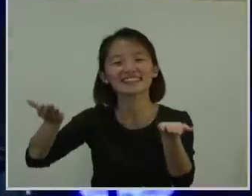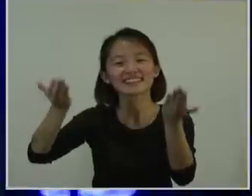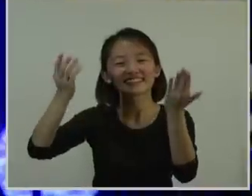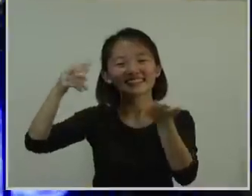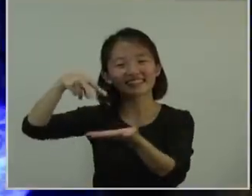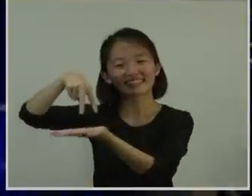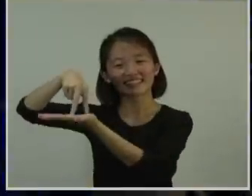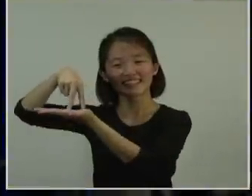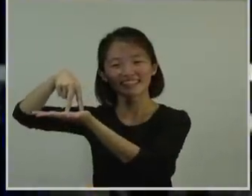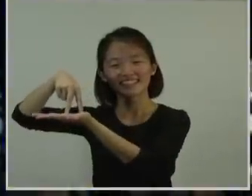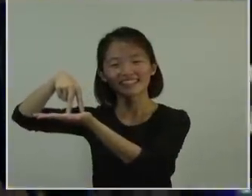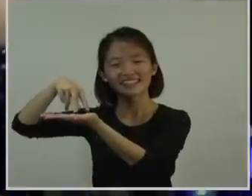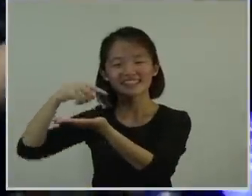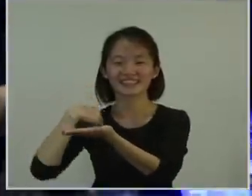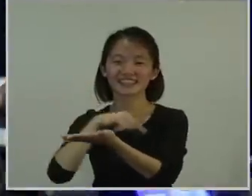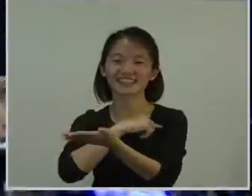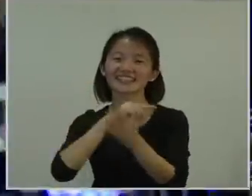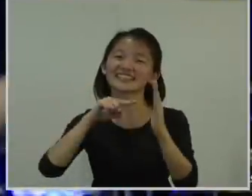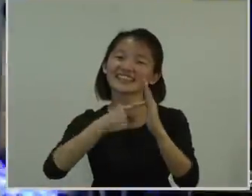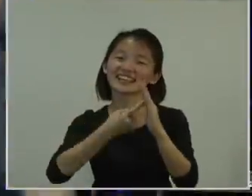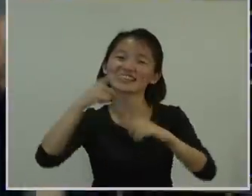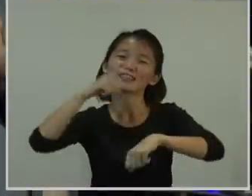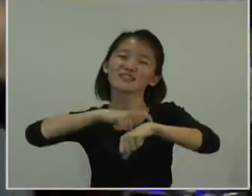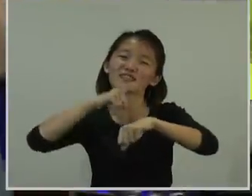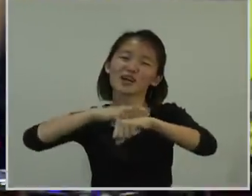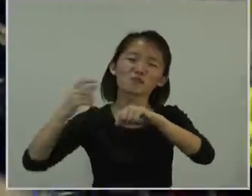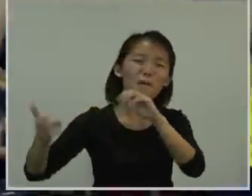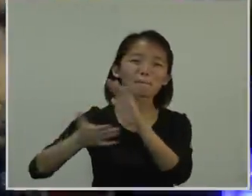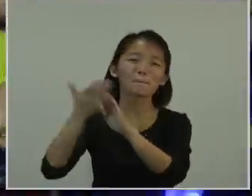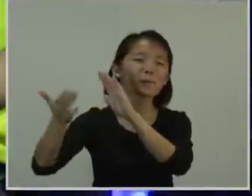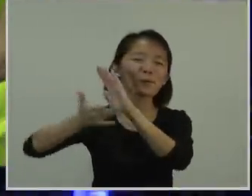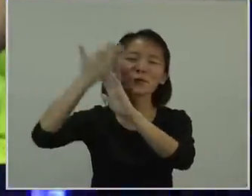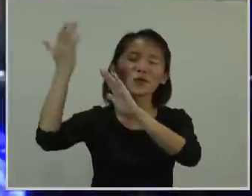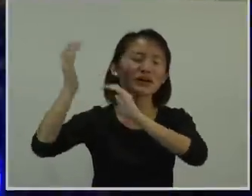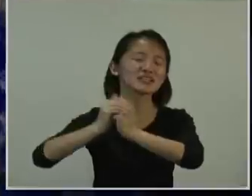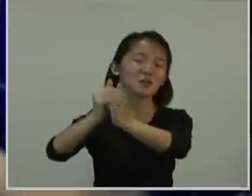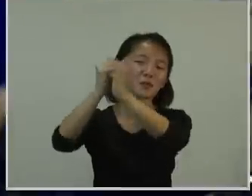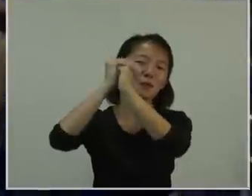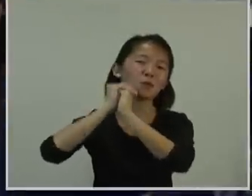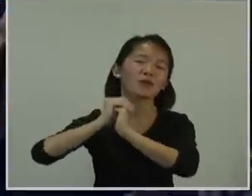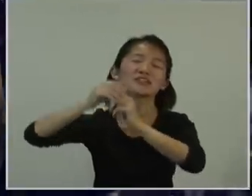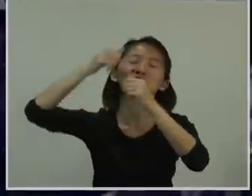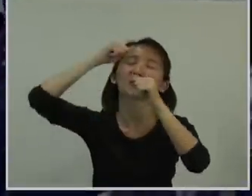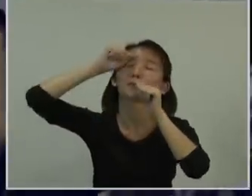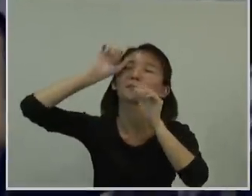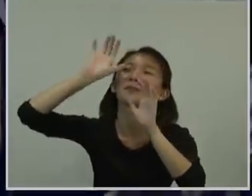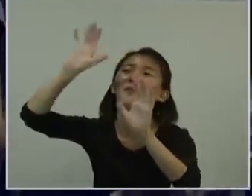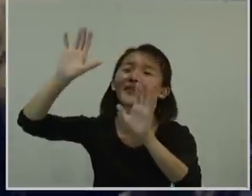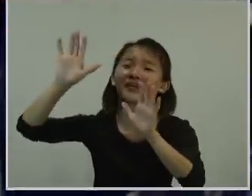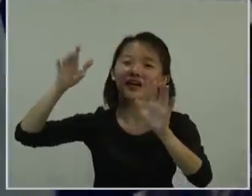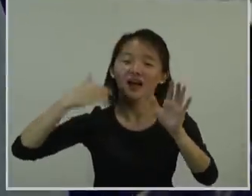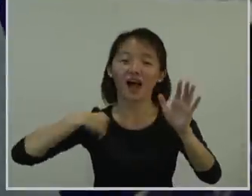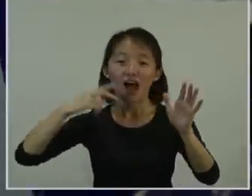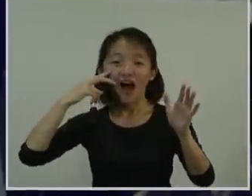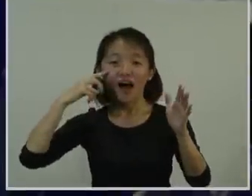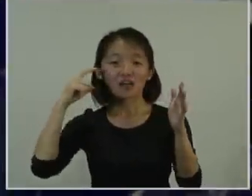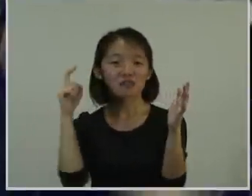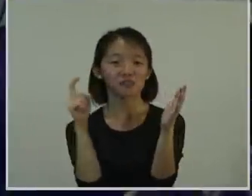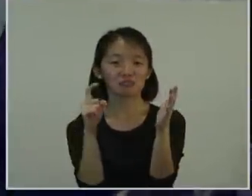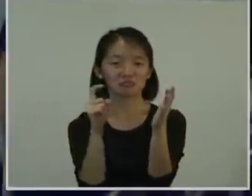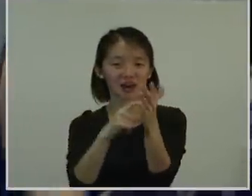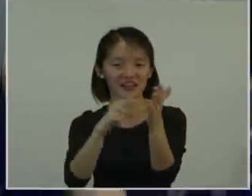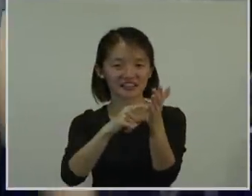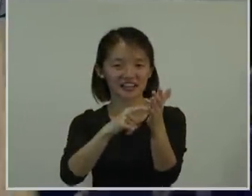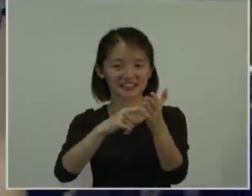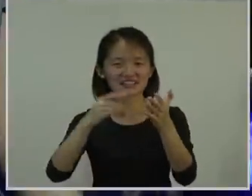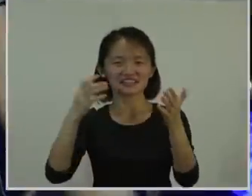We're going to begin with a time of praise and of worship and of adoration. You know, I recognize that there is a king in this